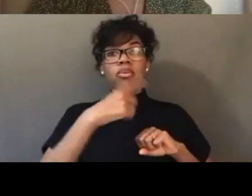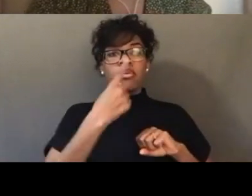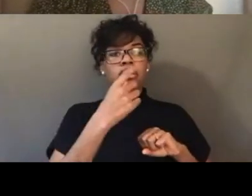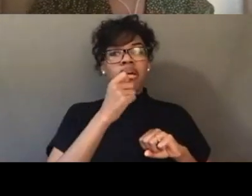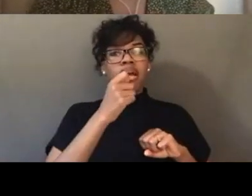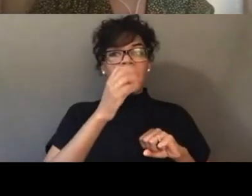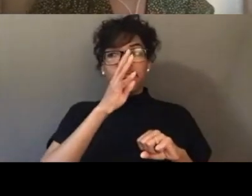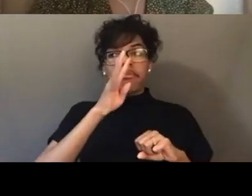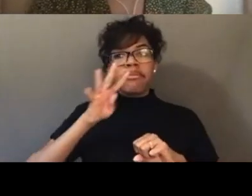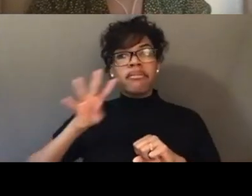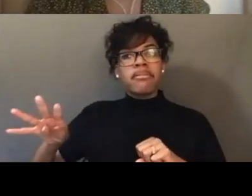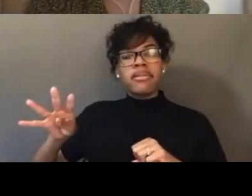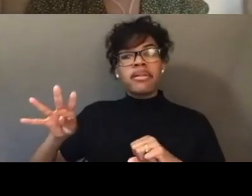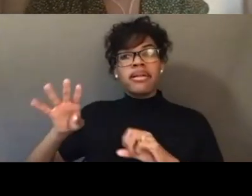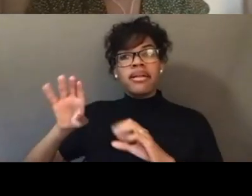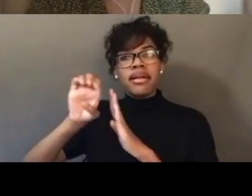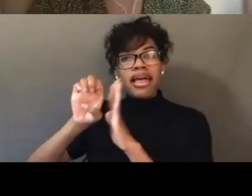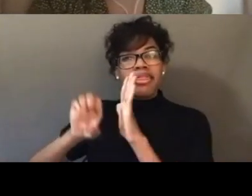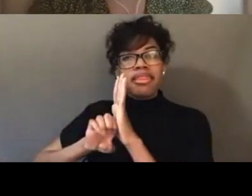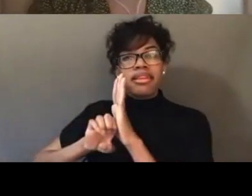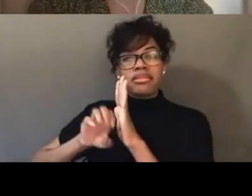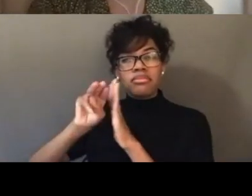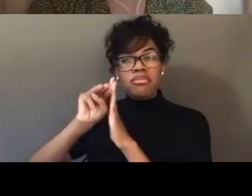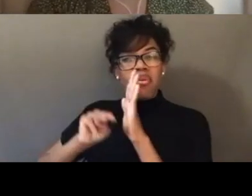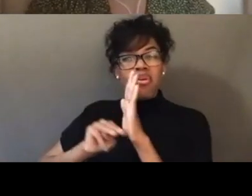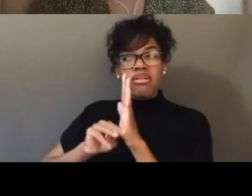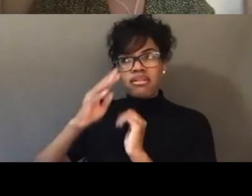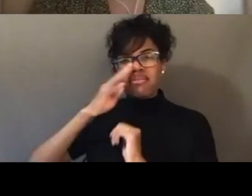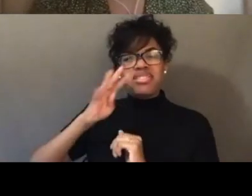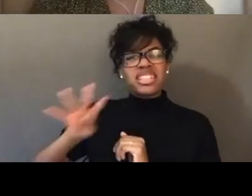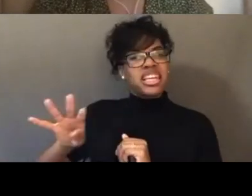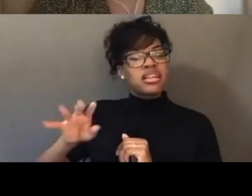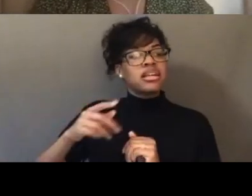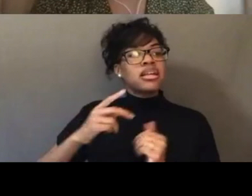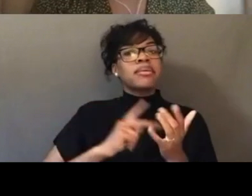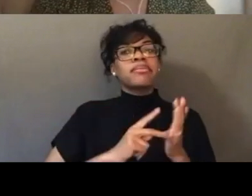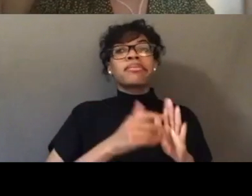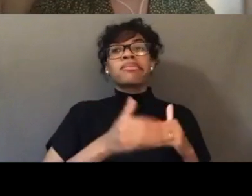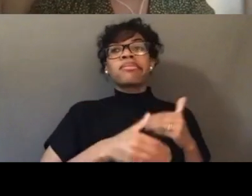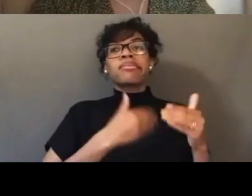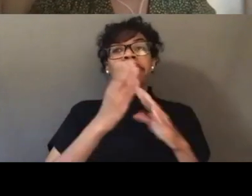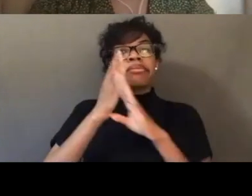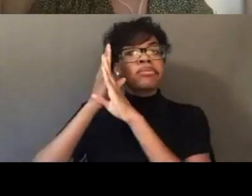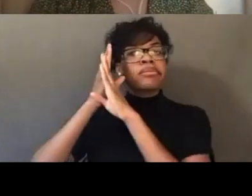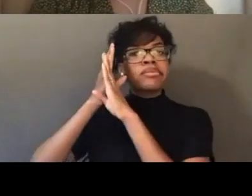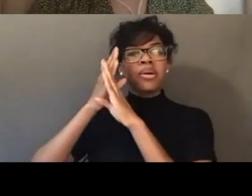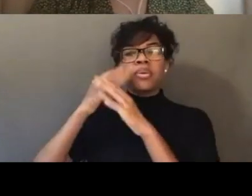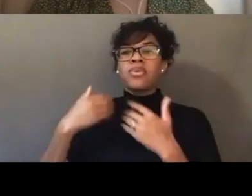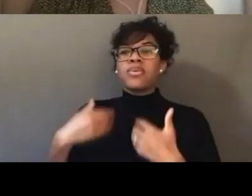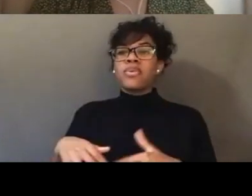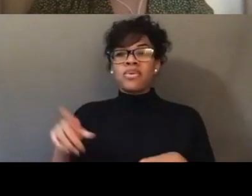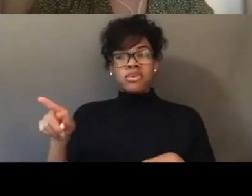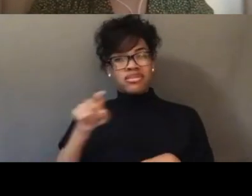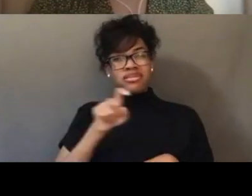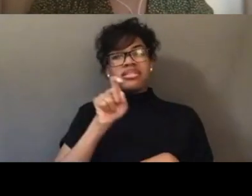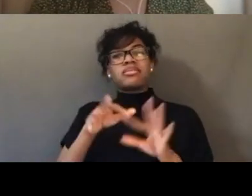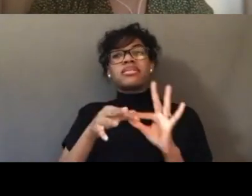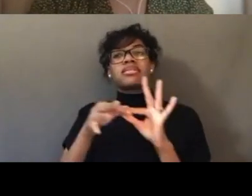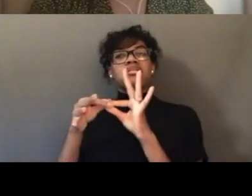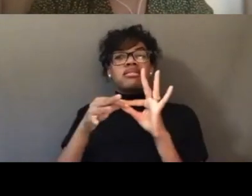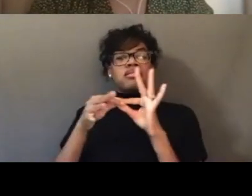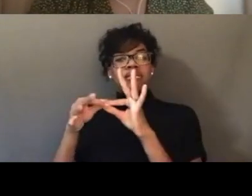you're witnessing or perhaps even carrying out with your knowledge. So I had to have that conversation as well with my